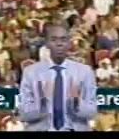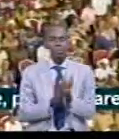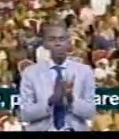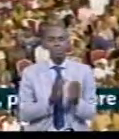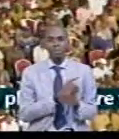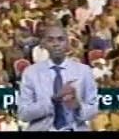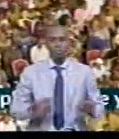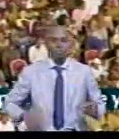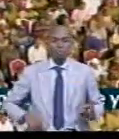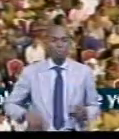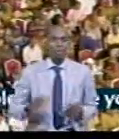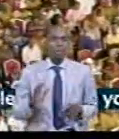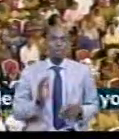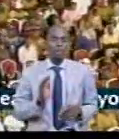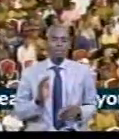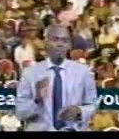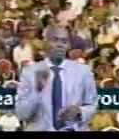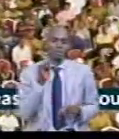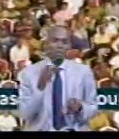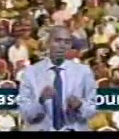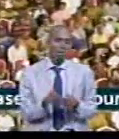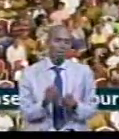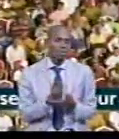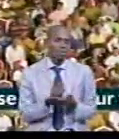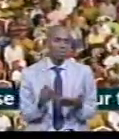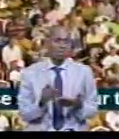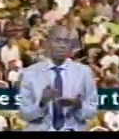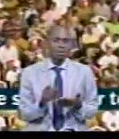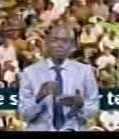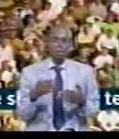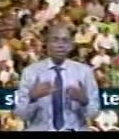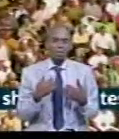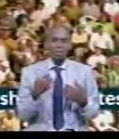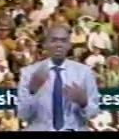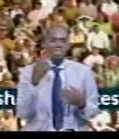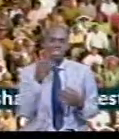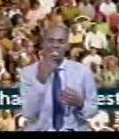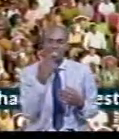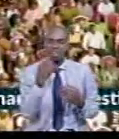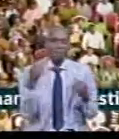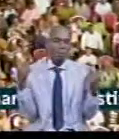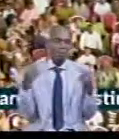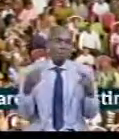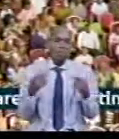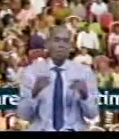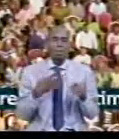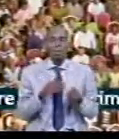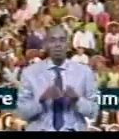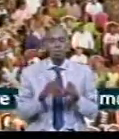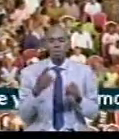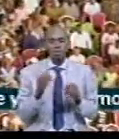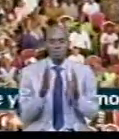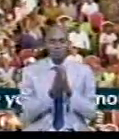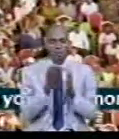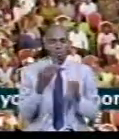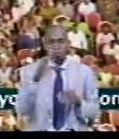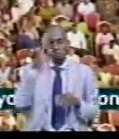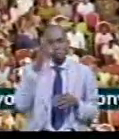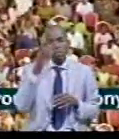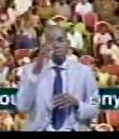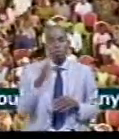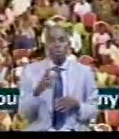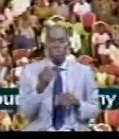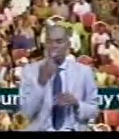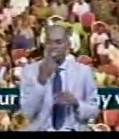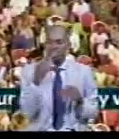Our sister Deborah Oni had a toothache, and through the prayer of our general superintendent, the tooth pain is